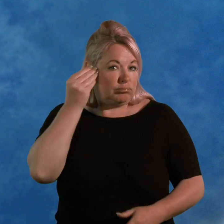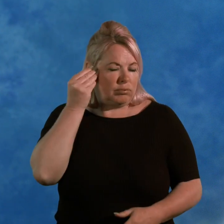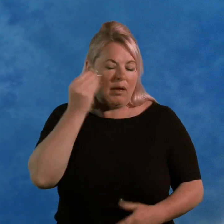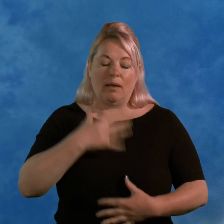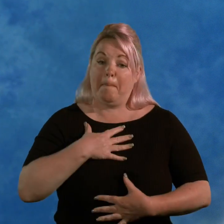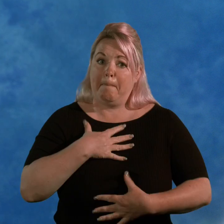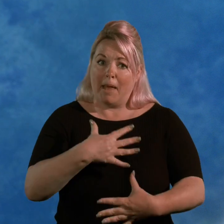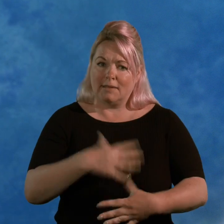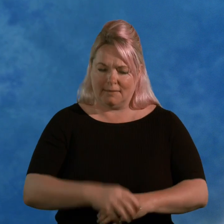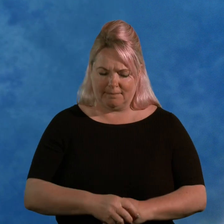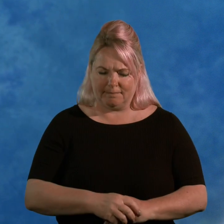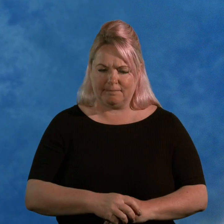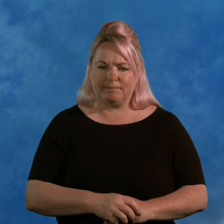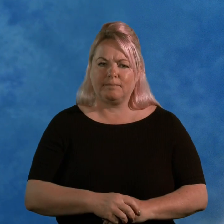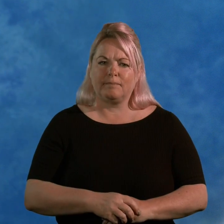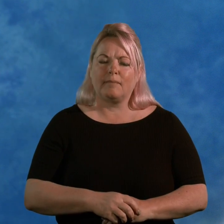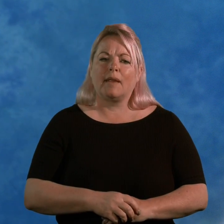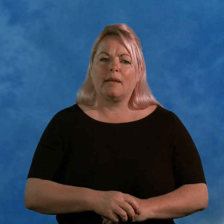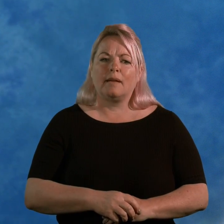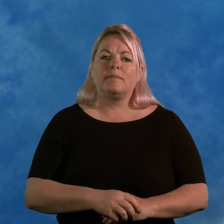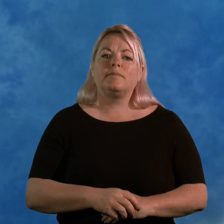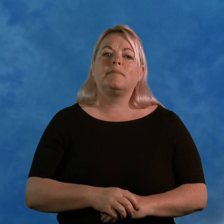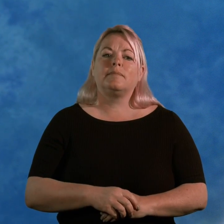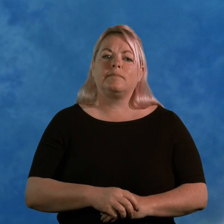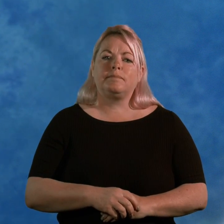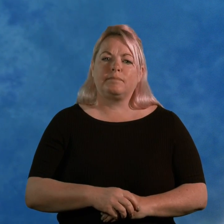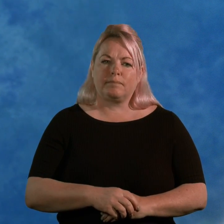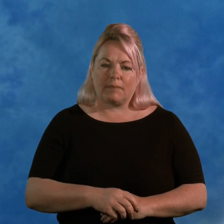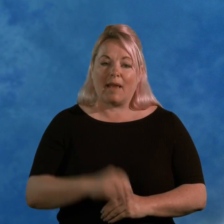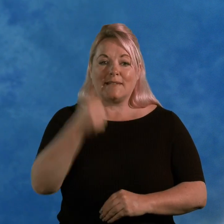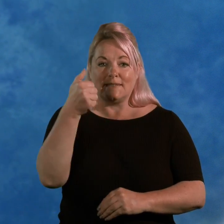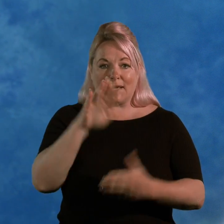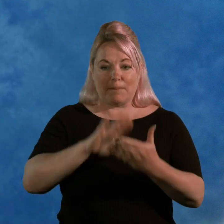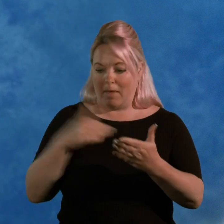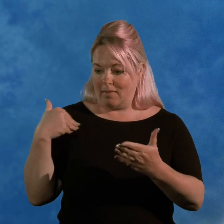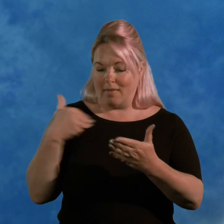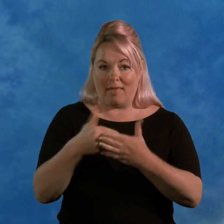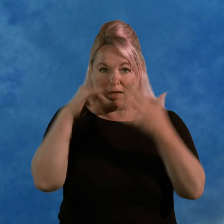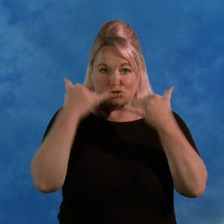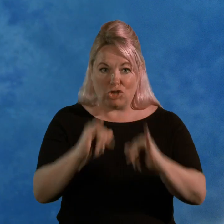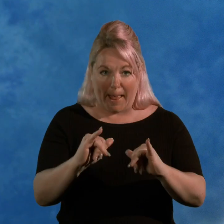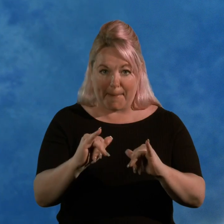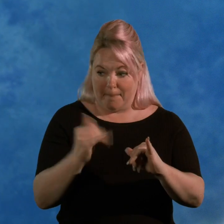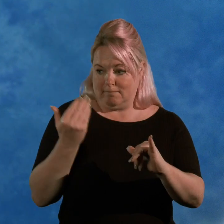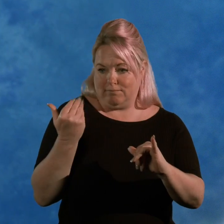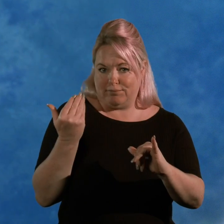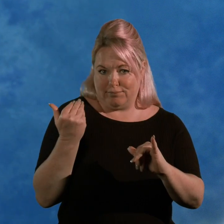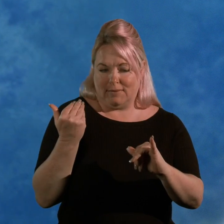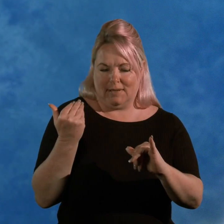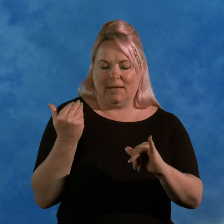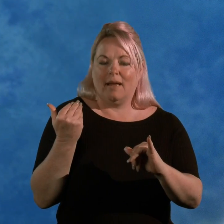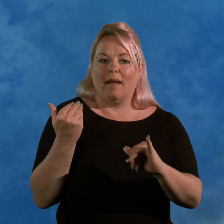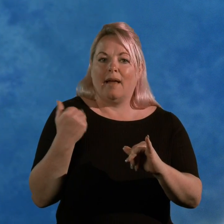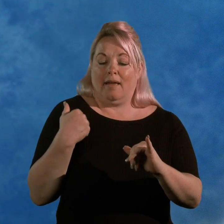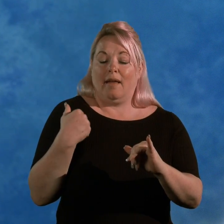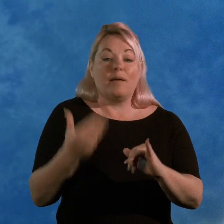amazing. And I have just now had my 6-month check. And for me, the hearing